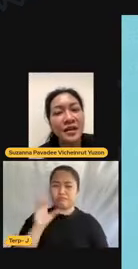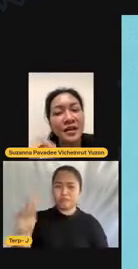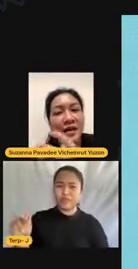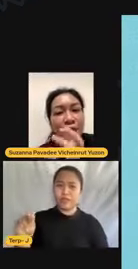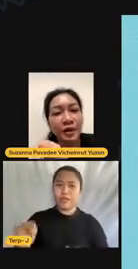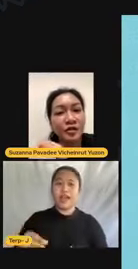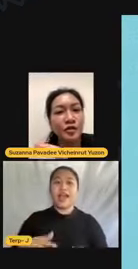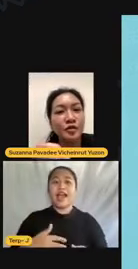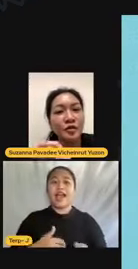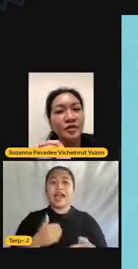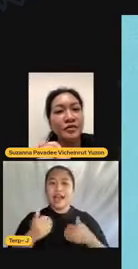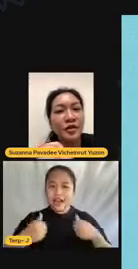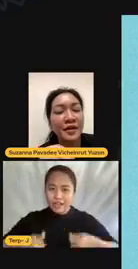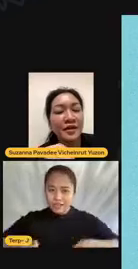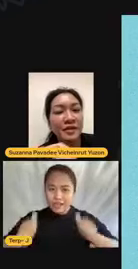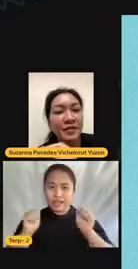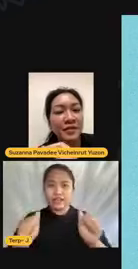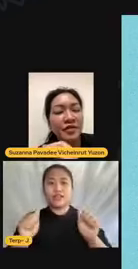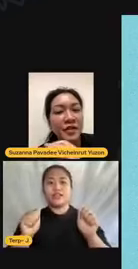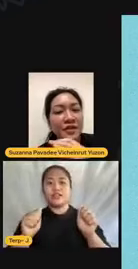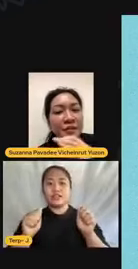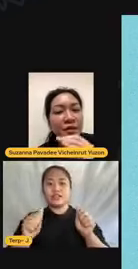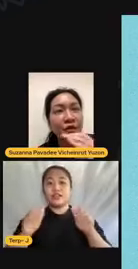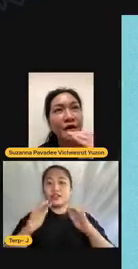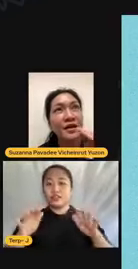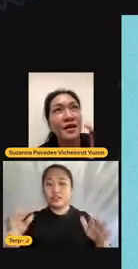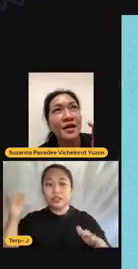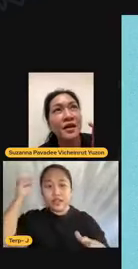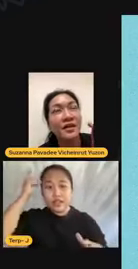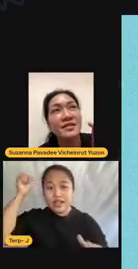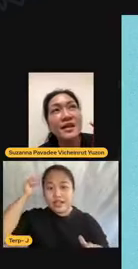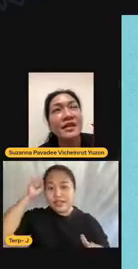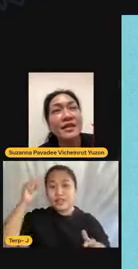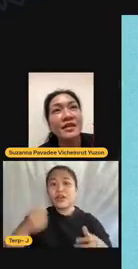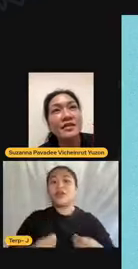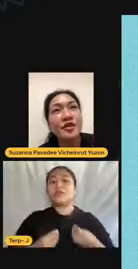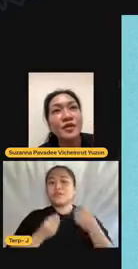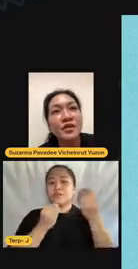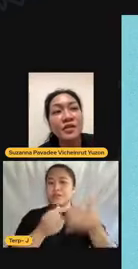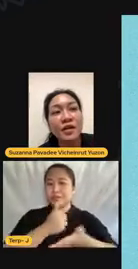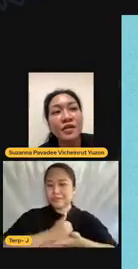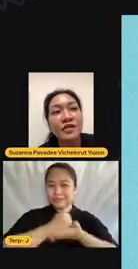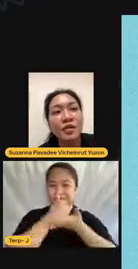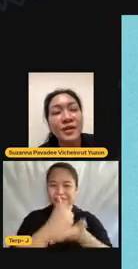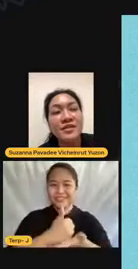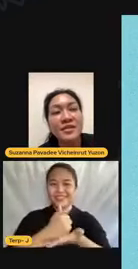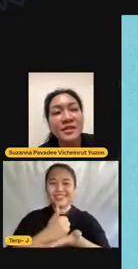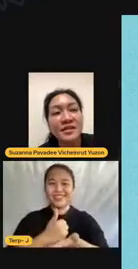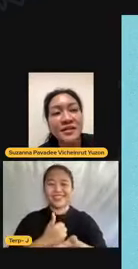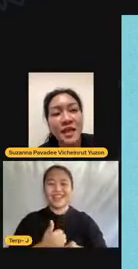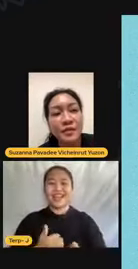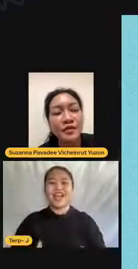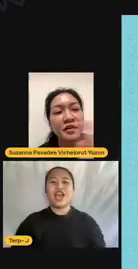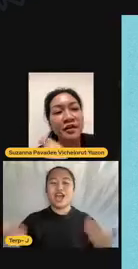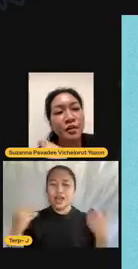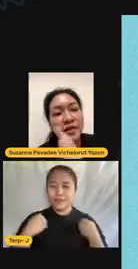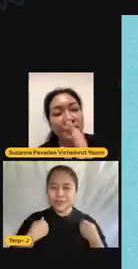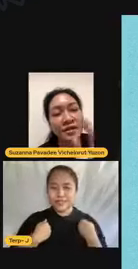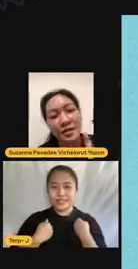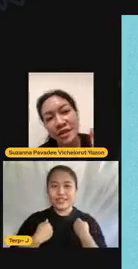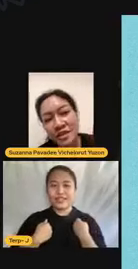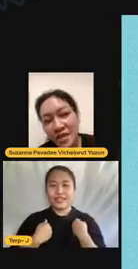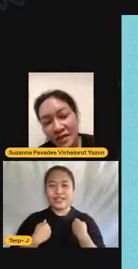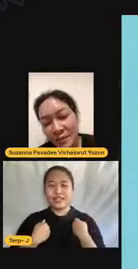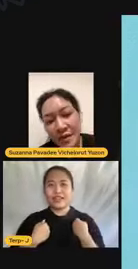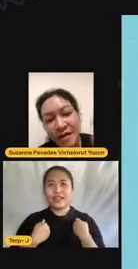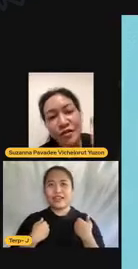know that they can help also. So you know that you give, if you let them know that, let's say that their chore is, they're the ones that set the tables, or they're the ones